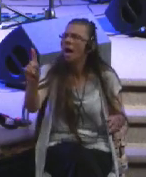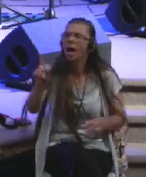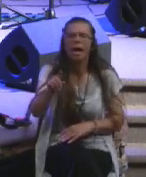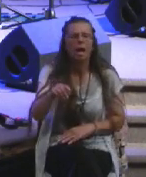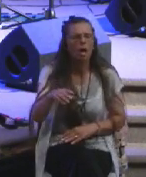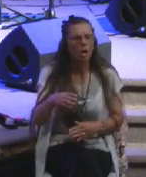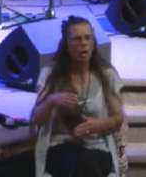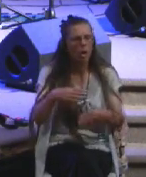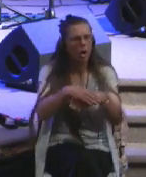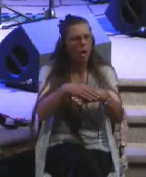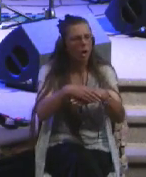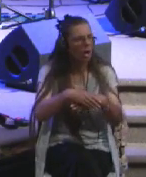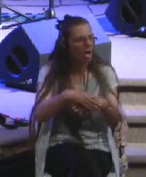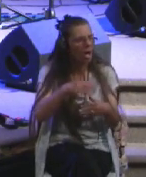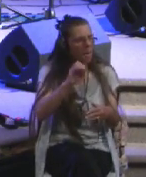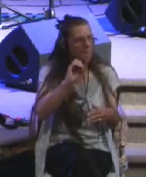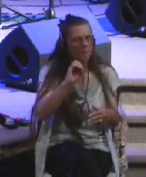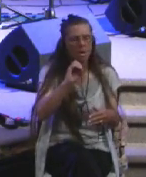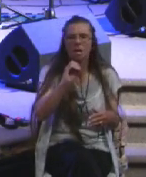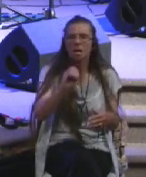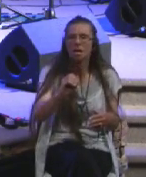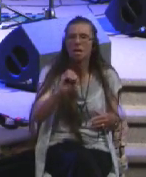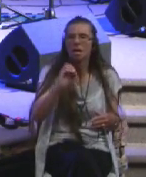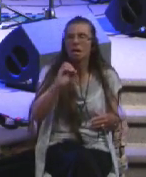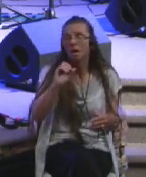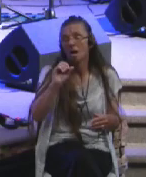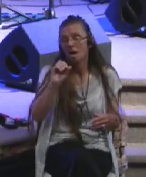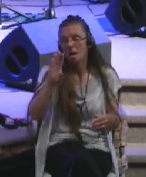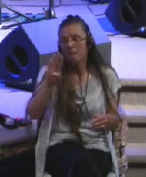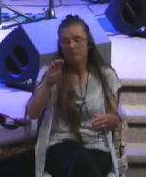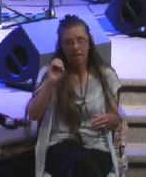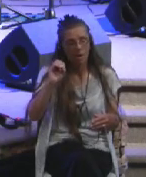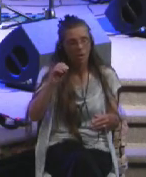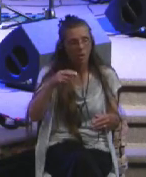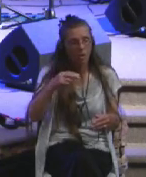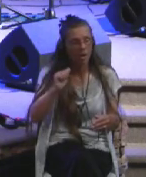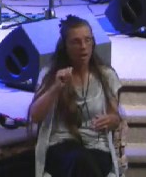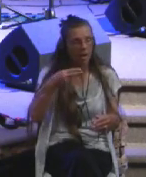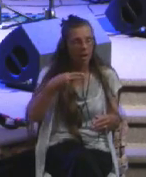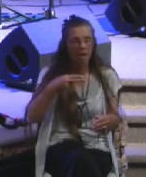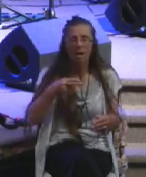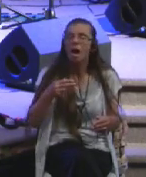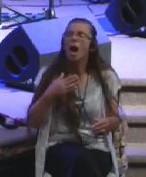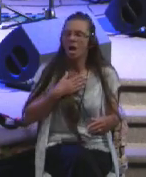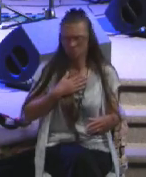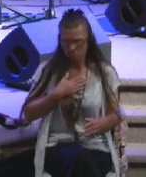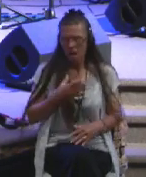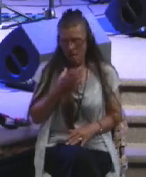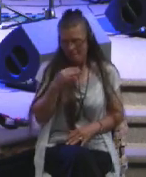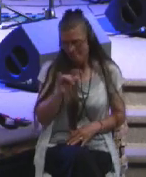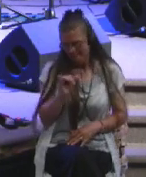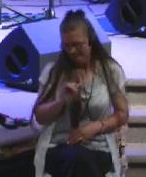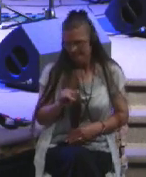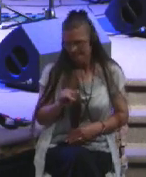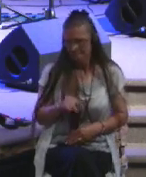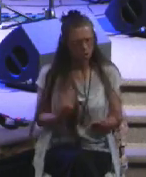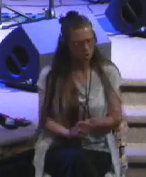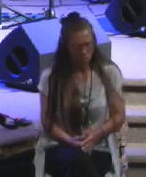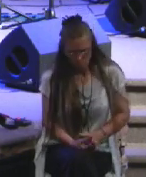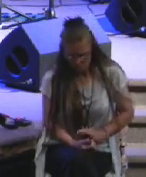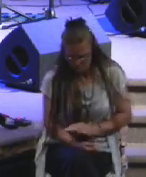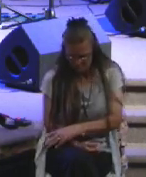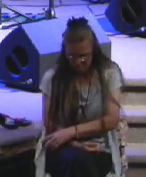going to marry this girl? Boaz decides to stir things up because he likes her. I think she's pretty. She was young. He said, man, I like this. And she's a good woman. I